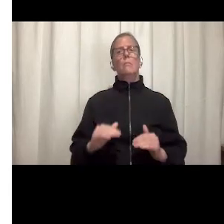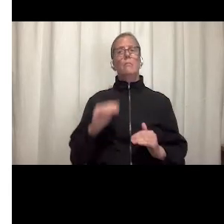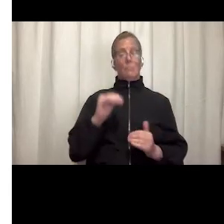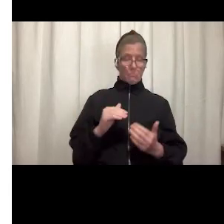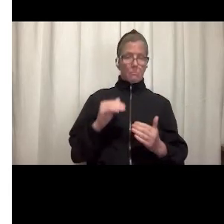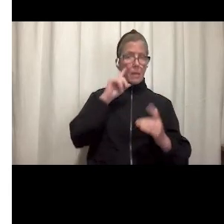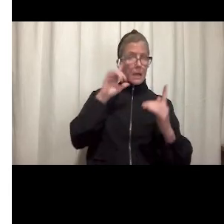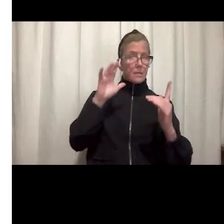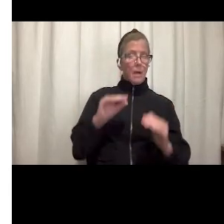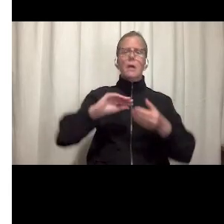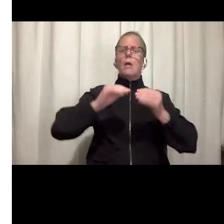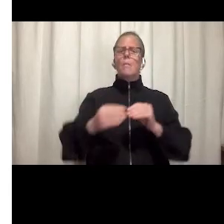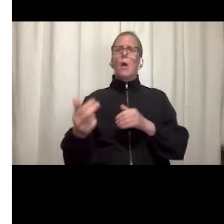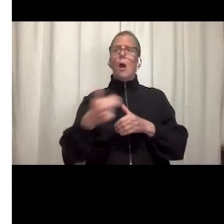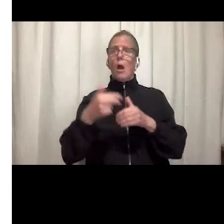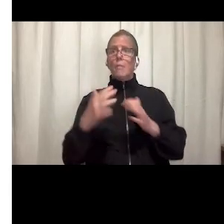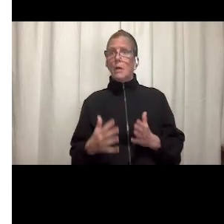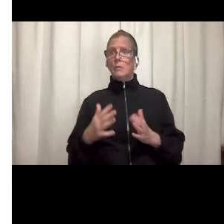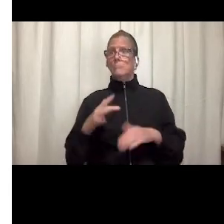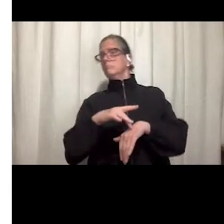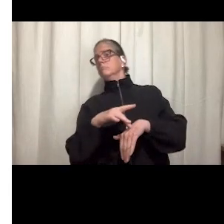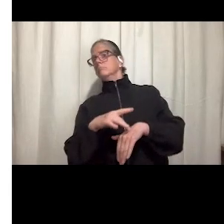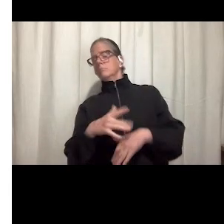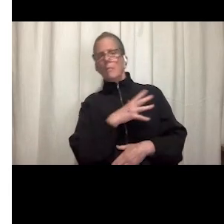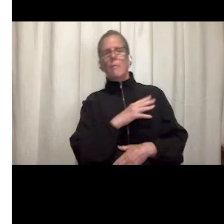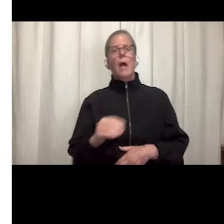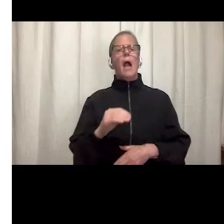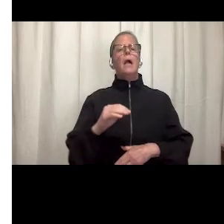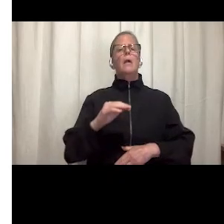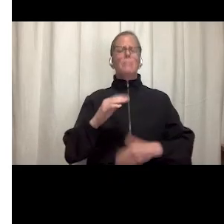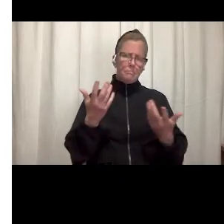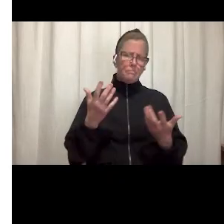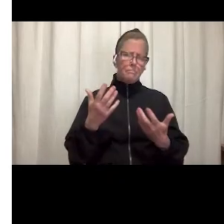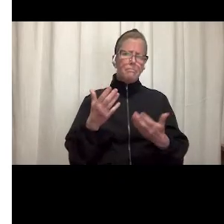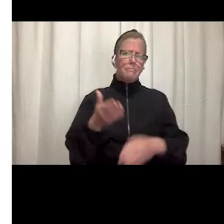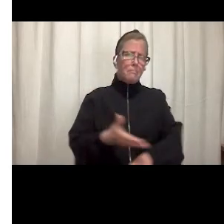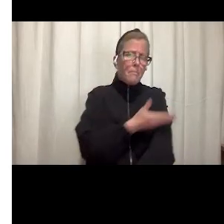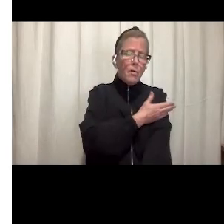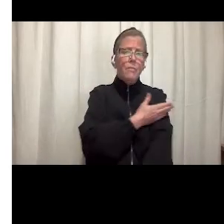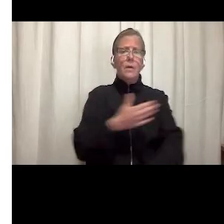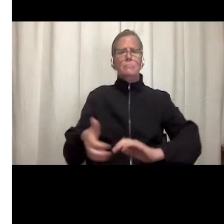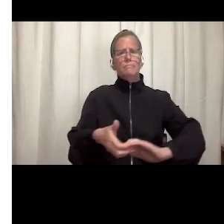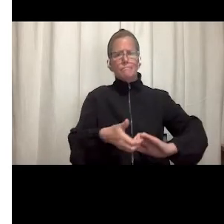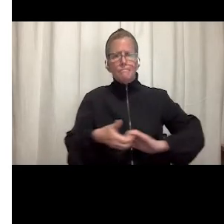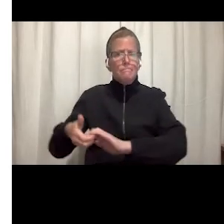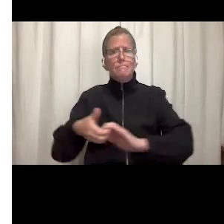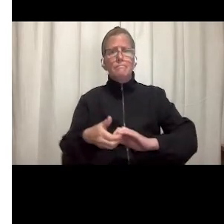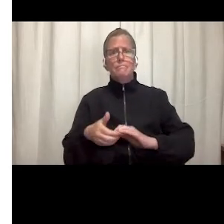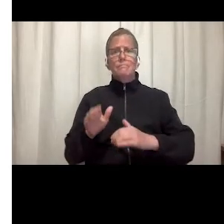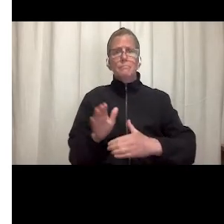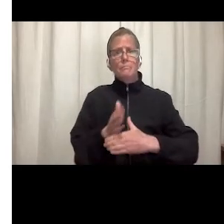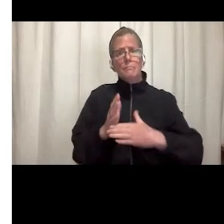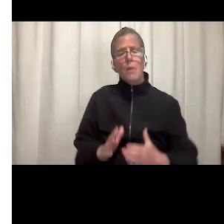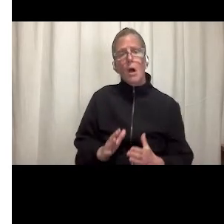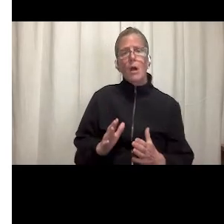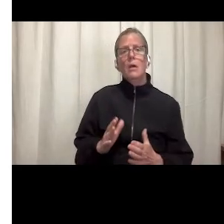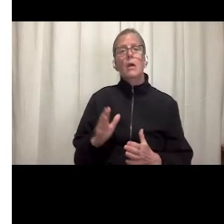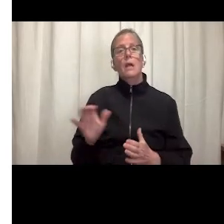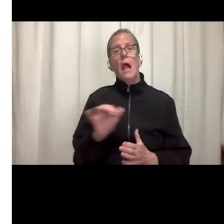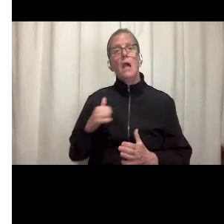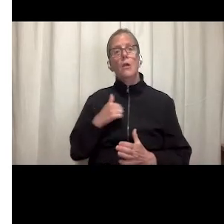participants? And are you building the partnerships or collaborative relationships you said you would? These